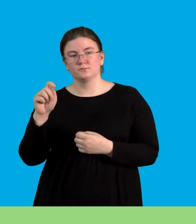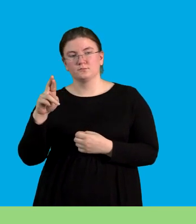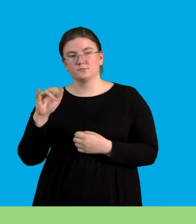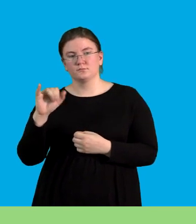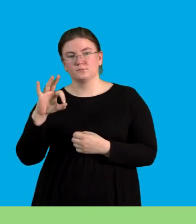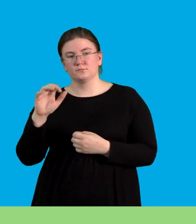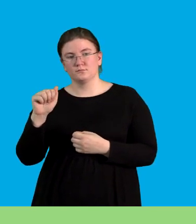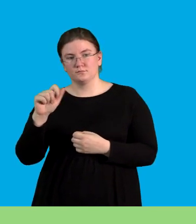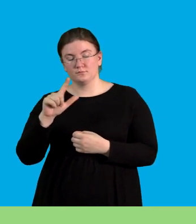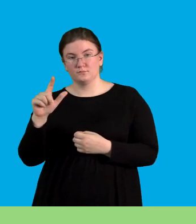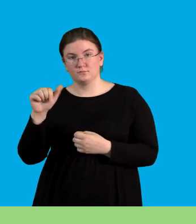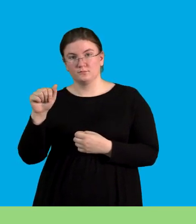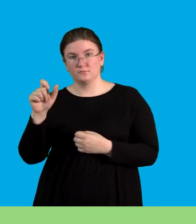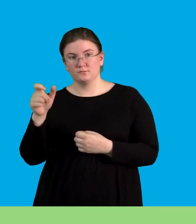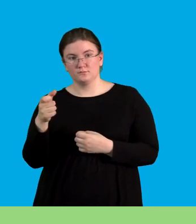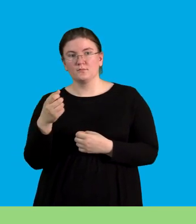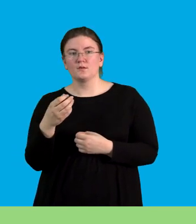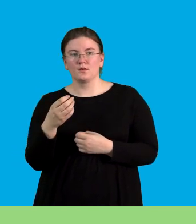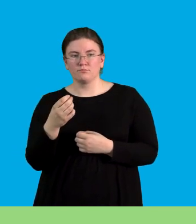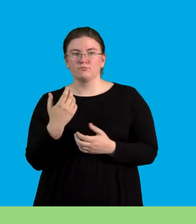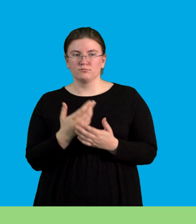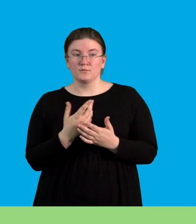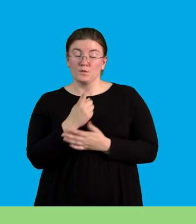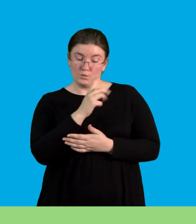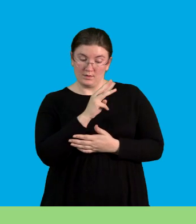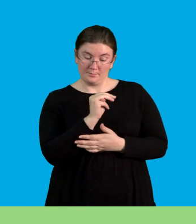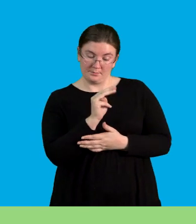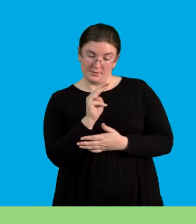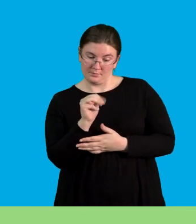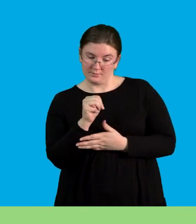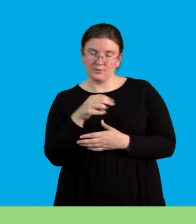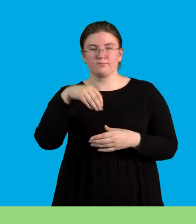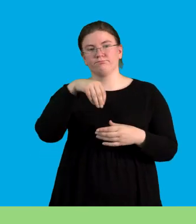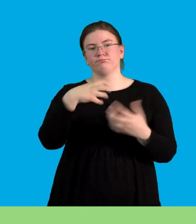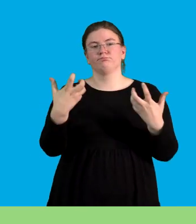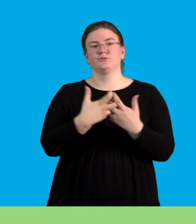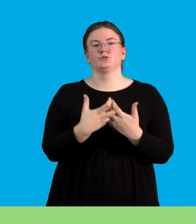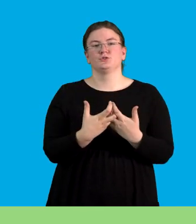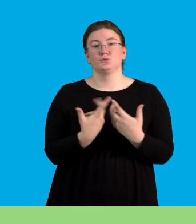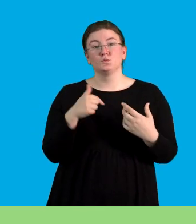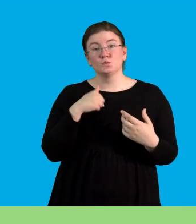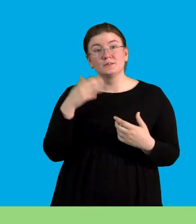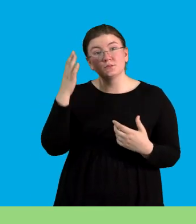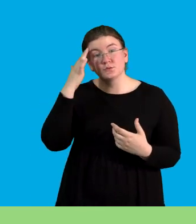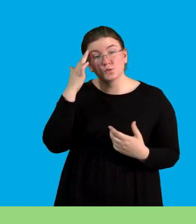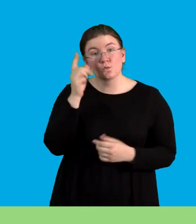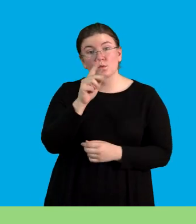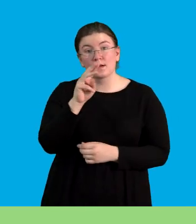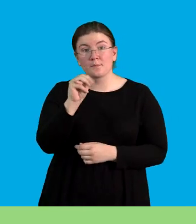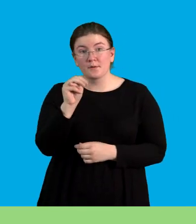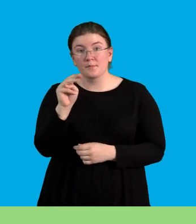in 1 millimeter? We already know that 1 millimeter is equal